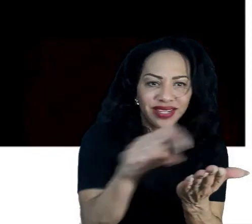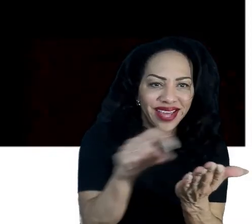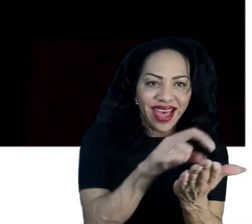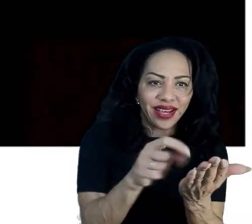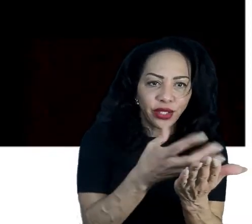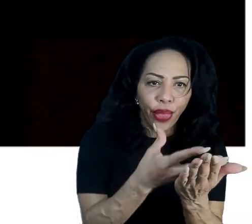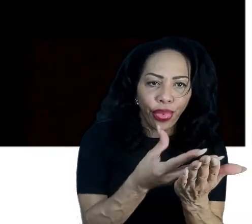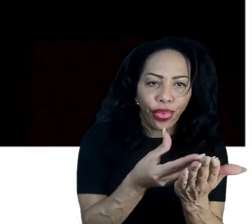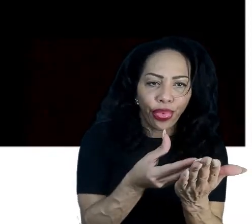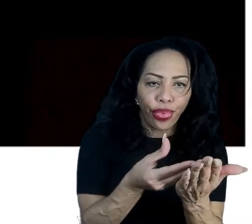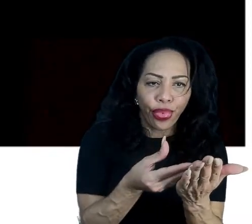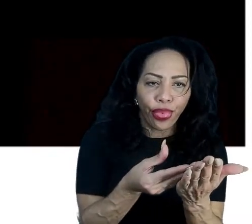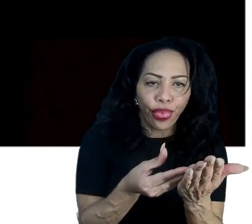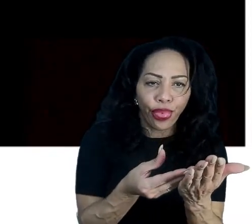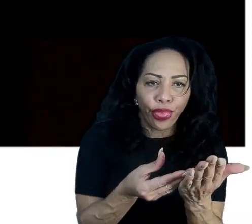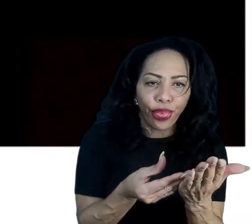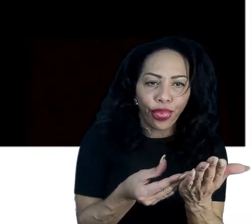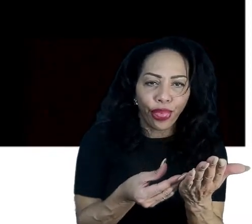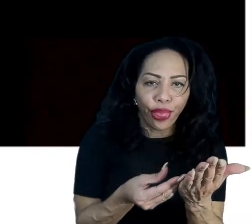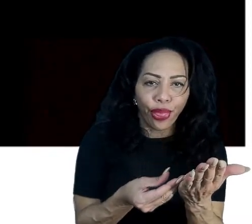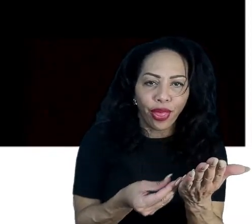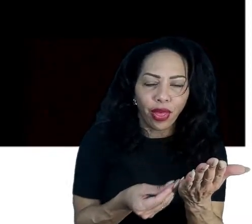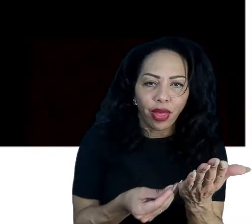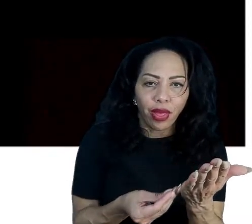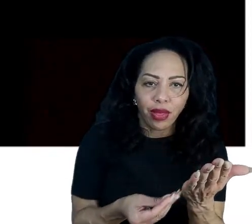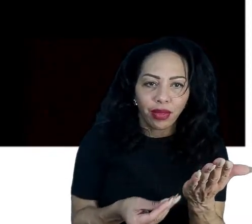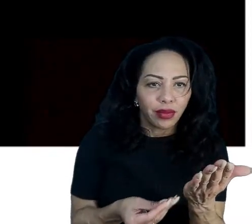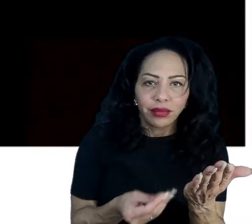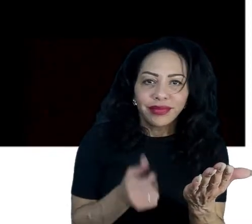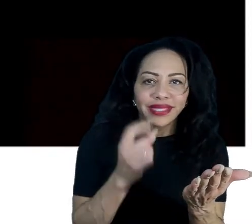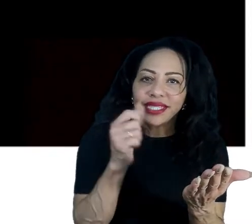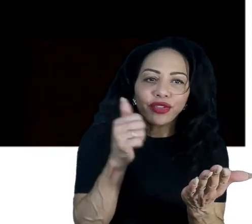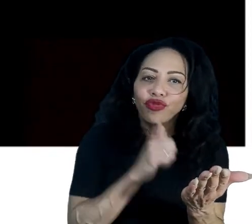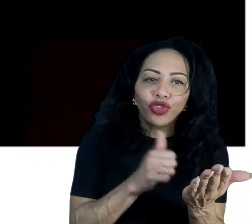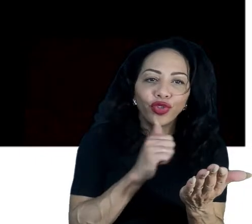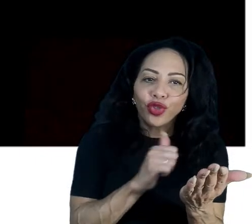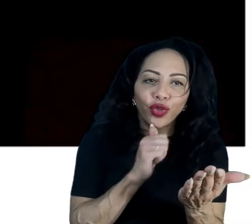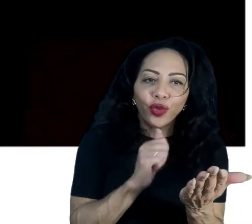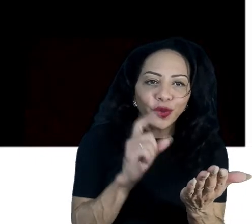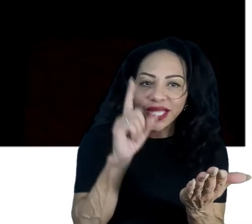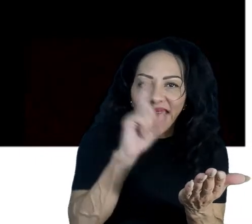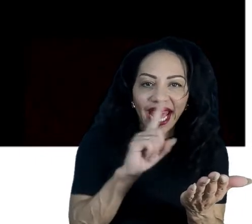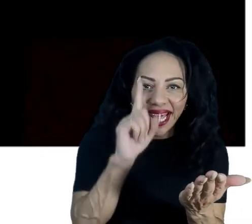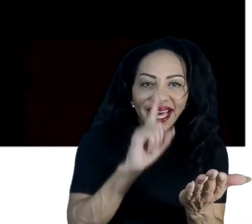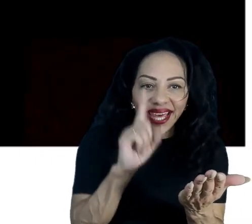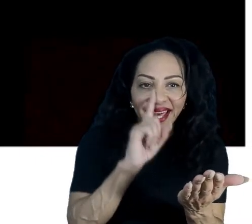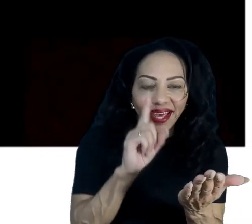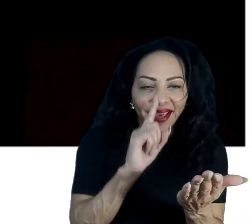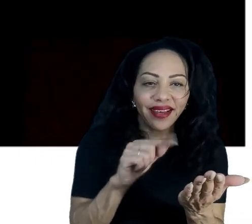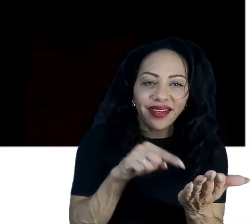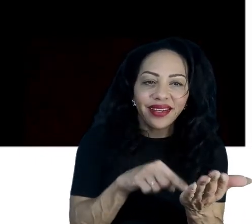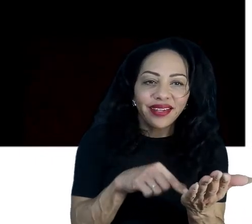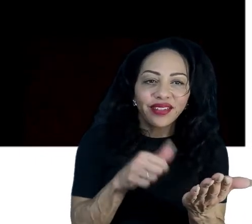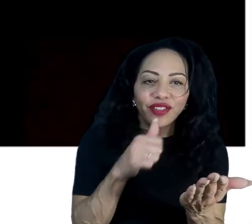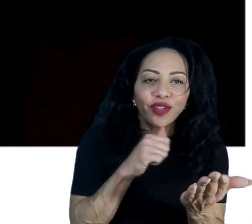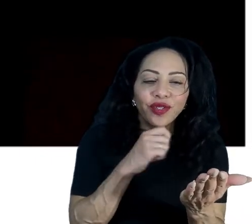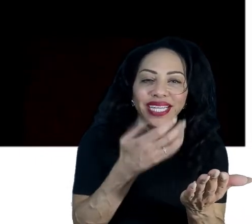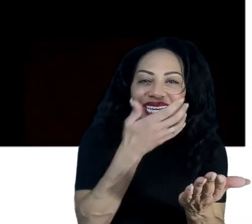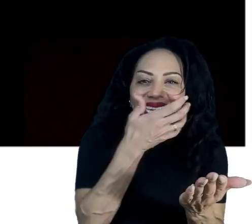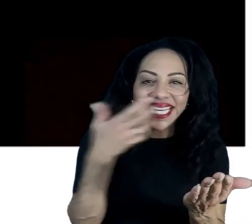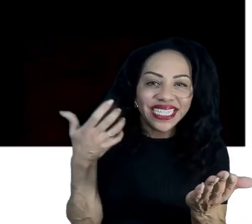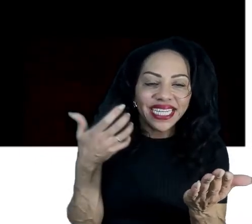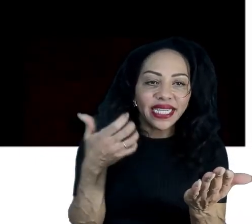thermal paper, it's not using ink, it's using heated printer heads. And